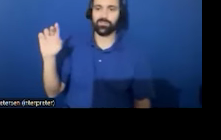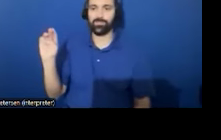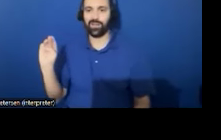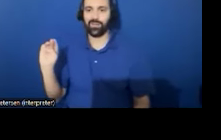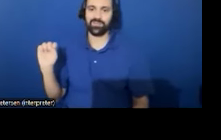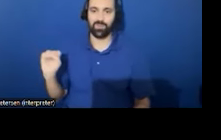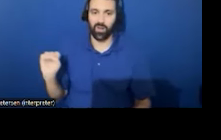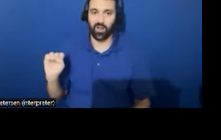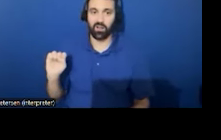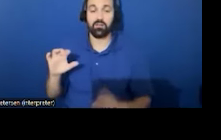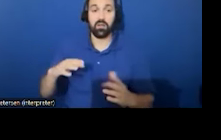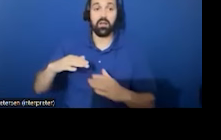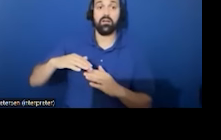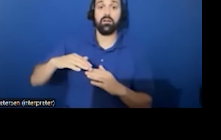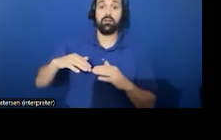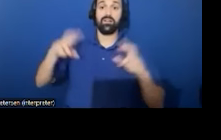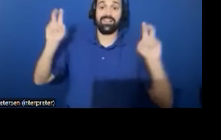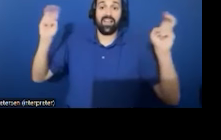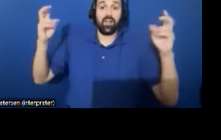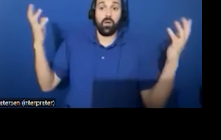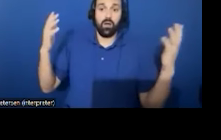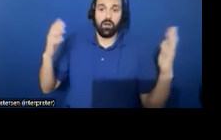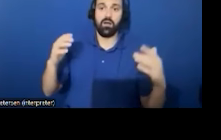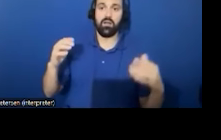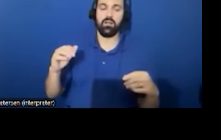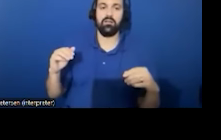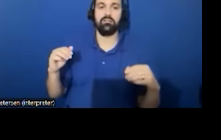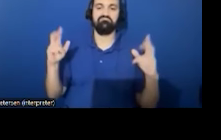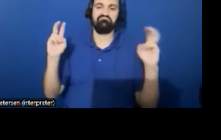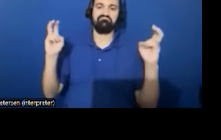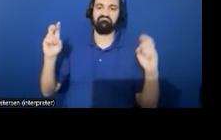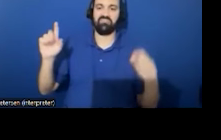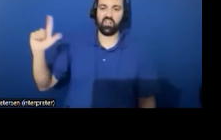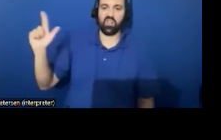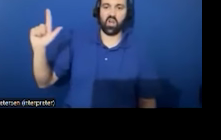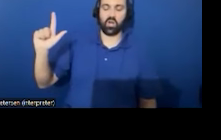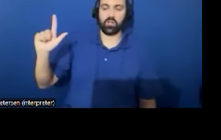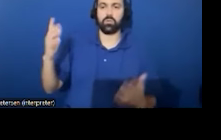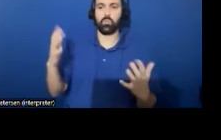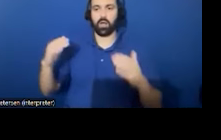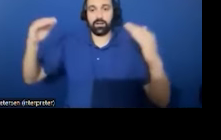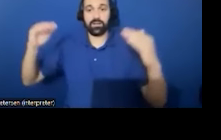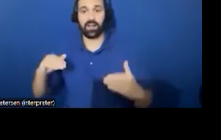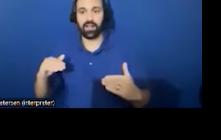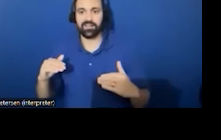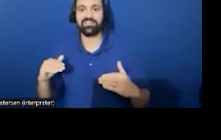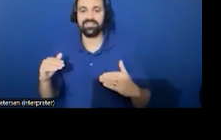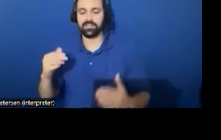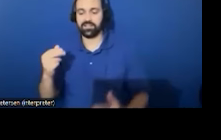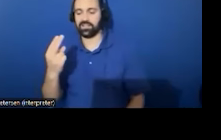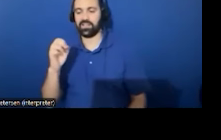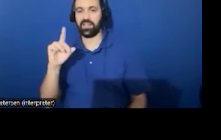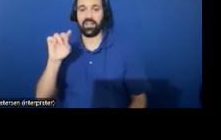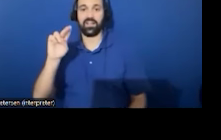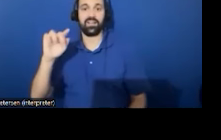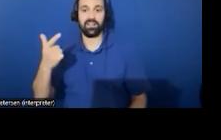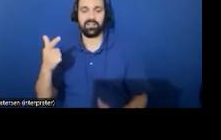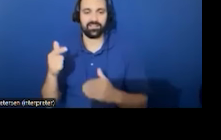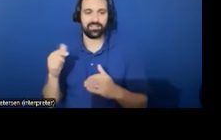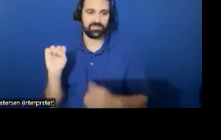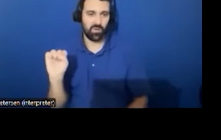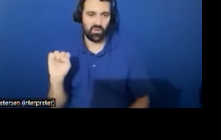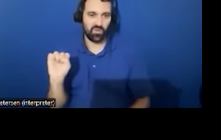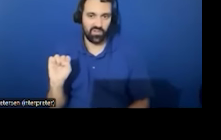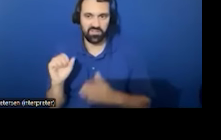heading large. Therefore, I want to go with heading small next. So when I click on settings, I can pick